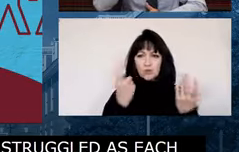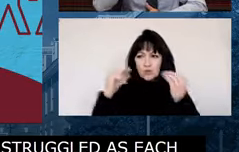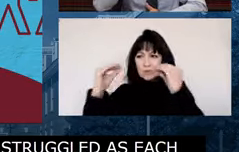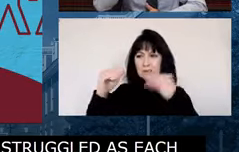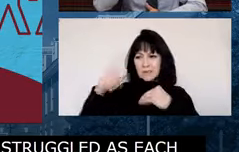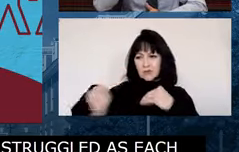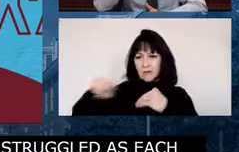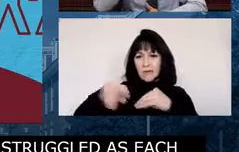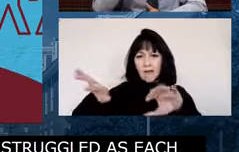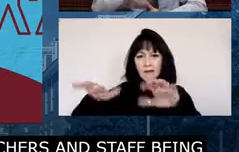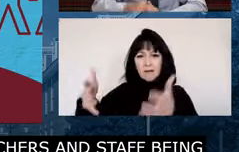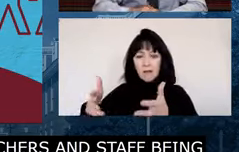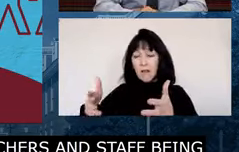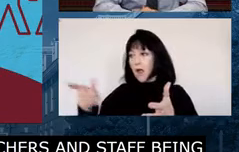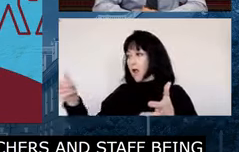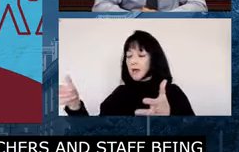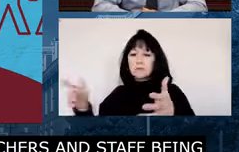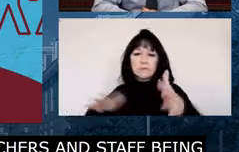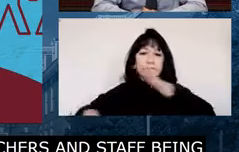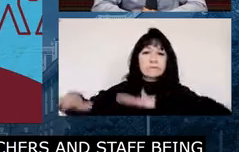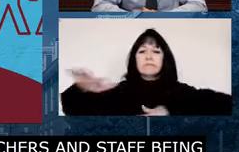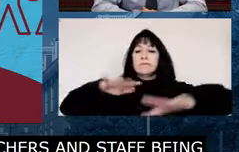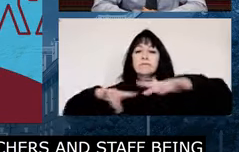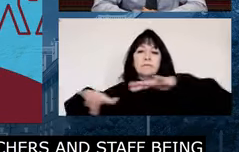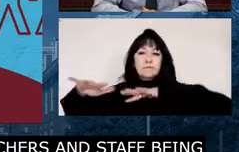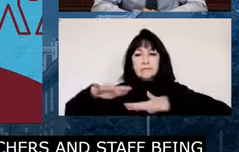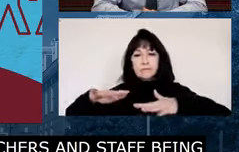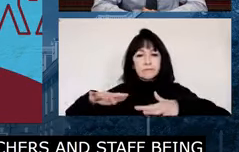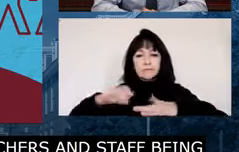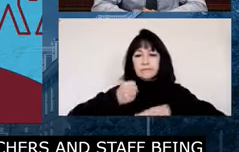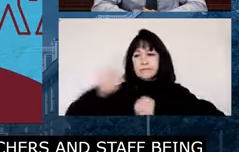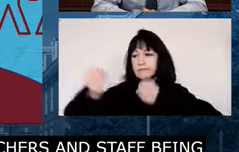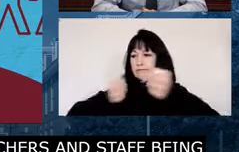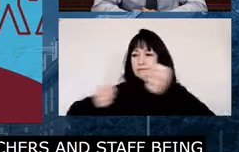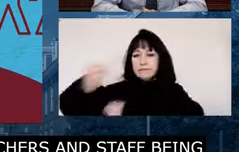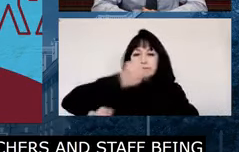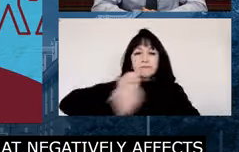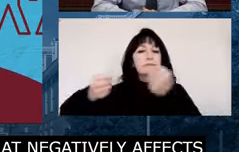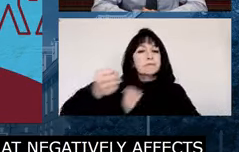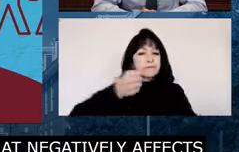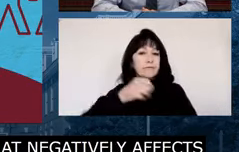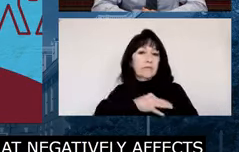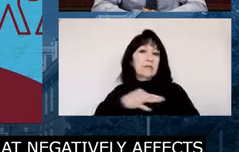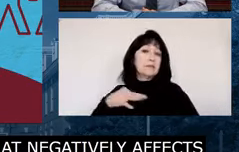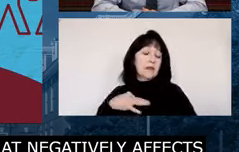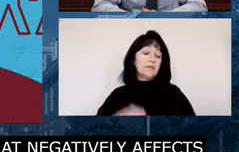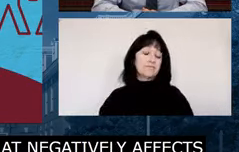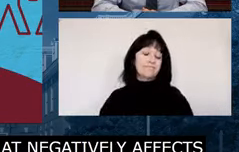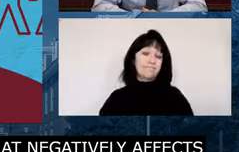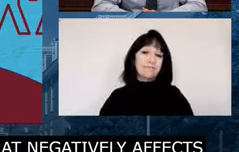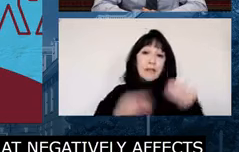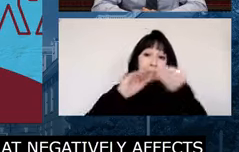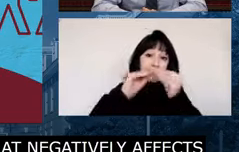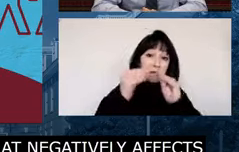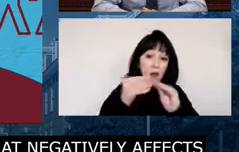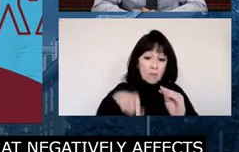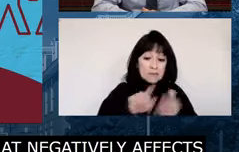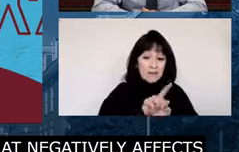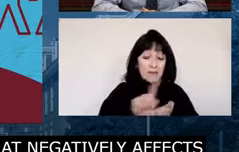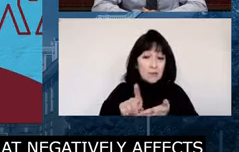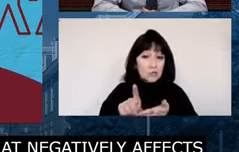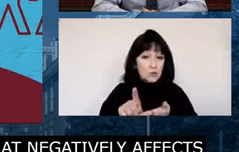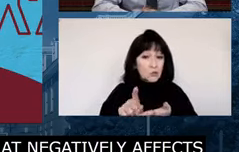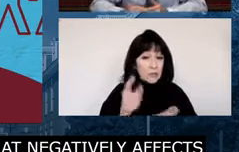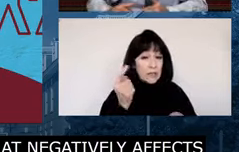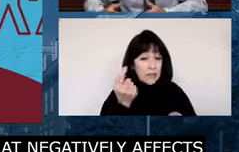it negatively affects the children. So the numbers are better. They're still, very seriously